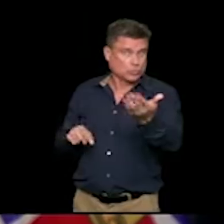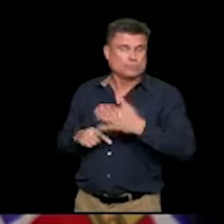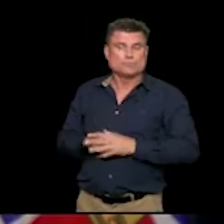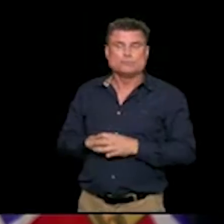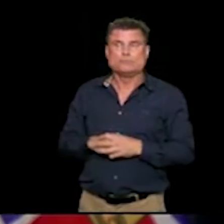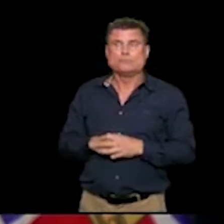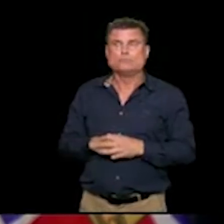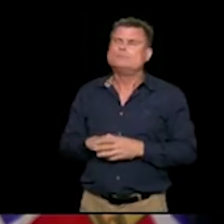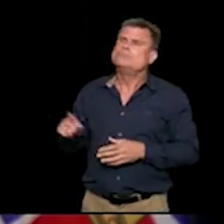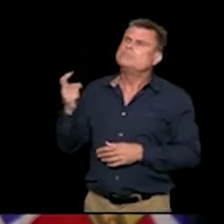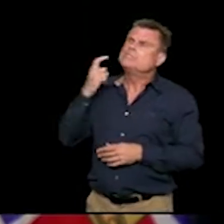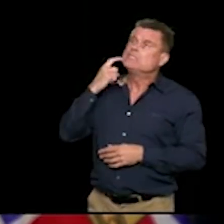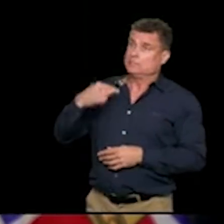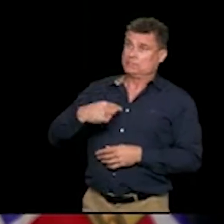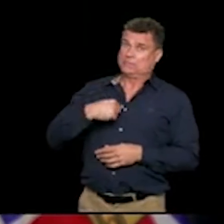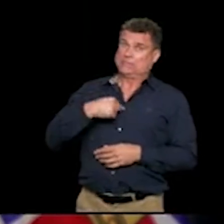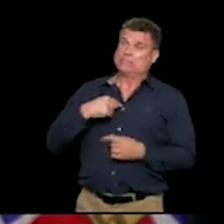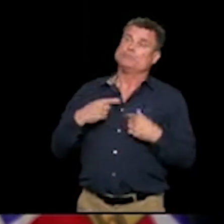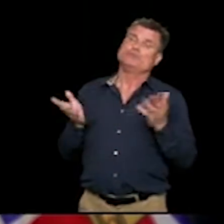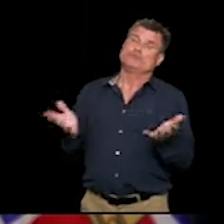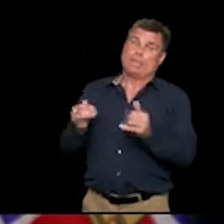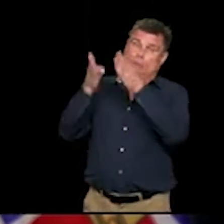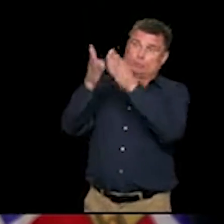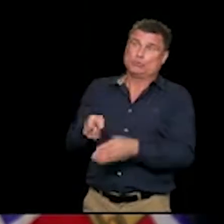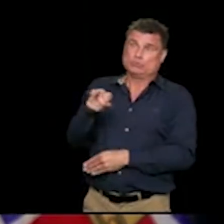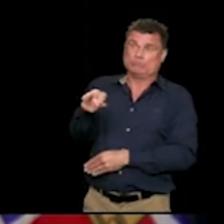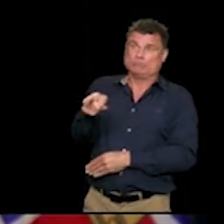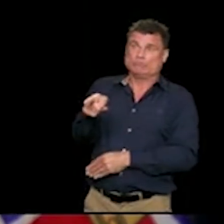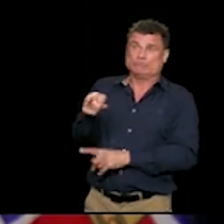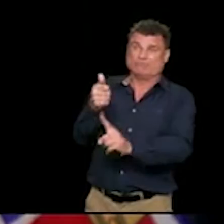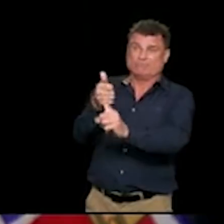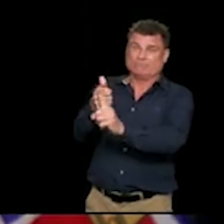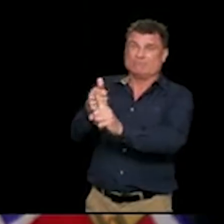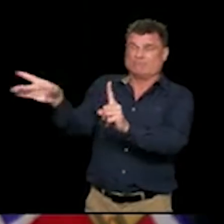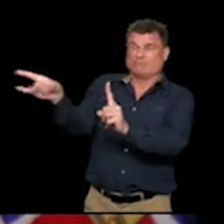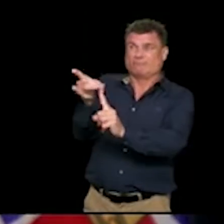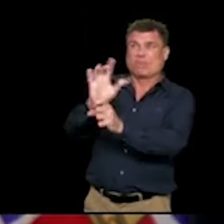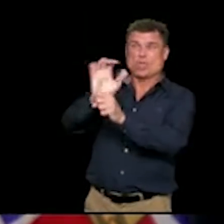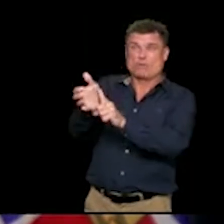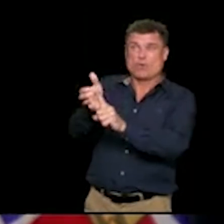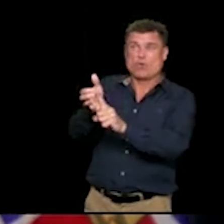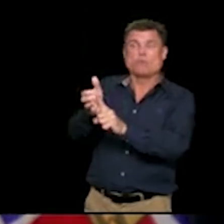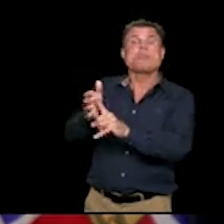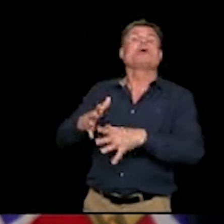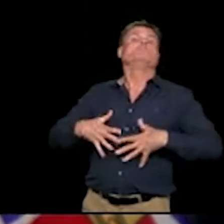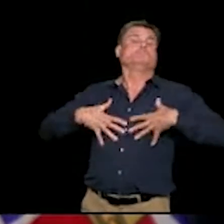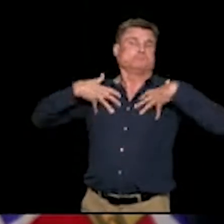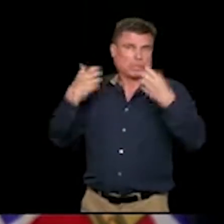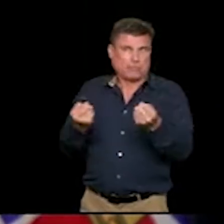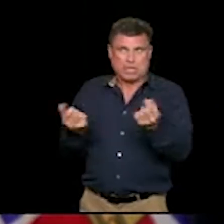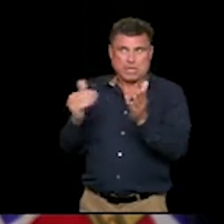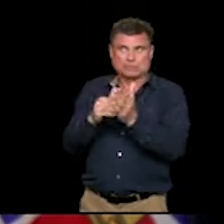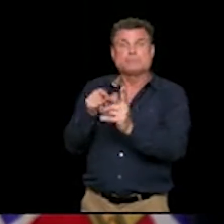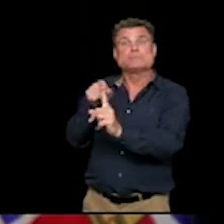question in a way, but I recently spoke to someone who recovered from COVID. She's a bit younger, and she's still seeing mysterious kind of side effects